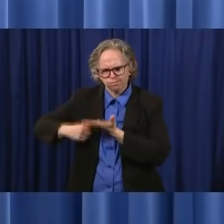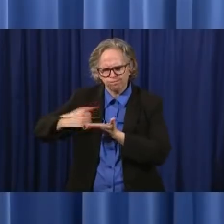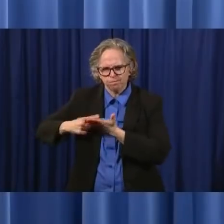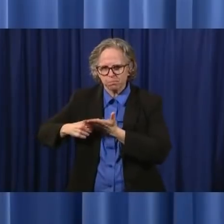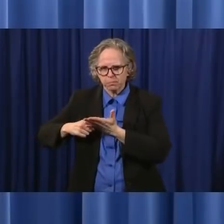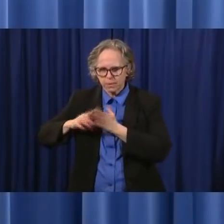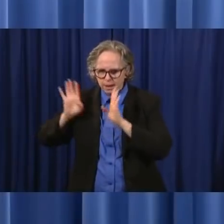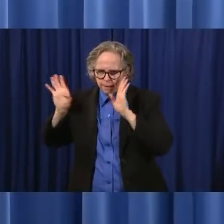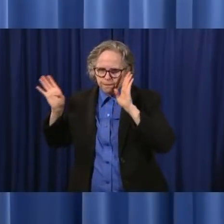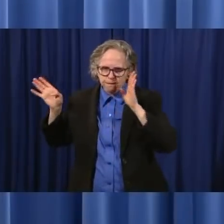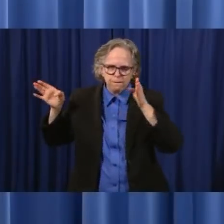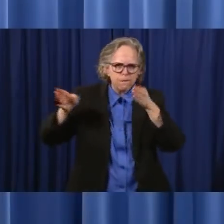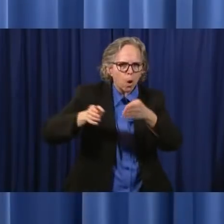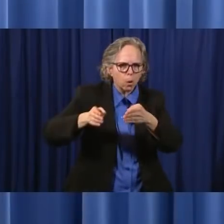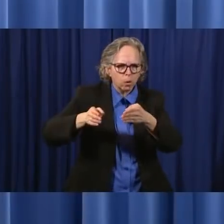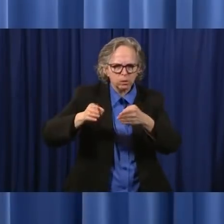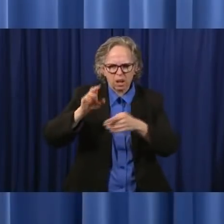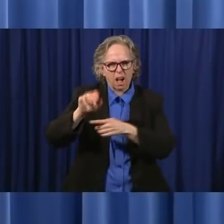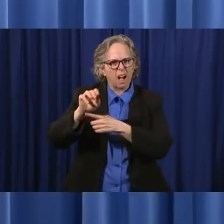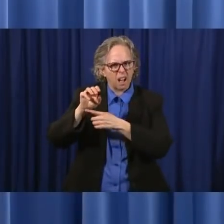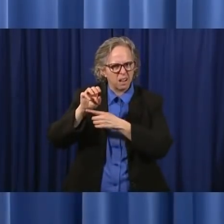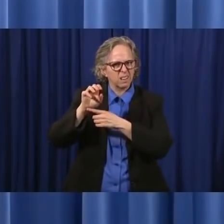on